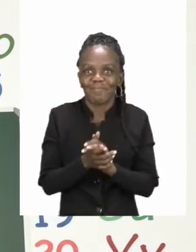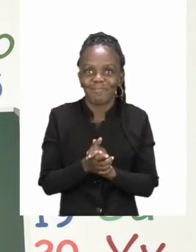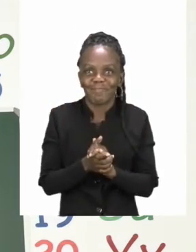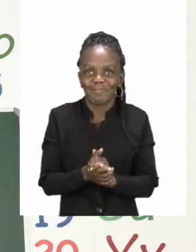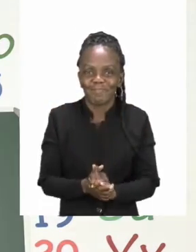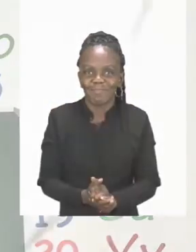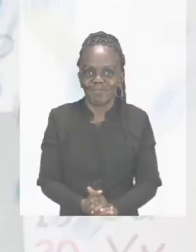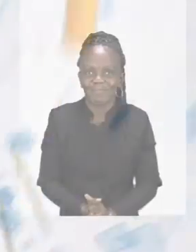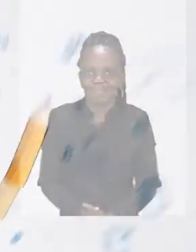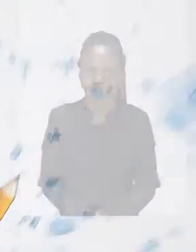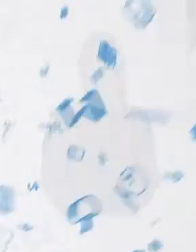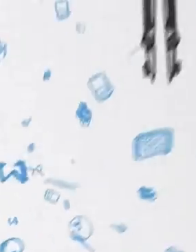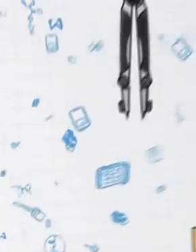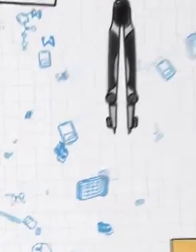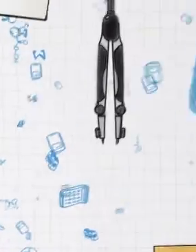Bye!